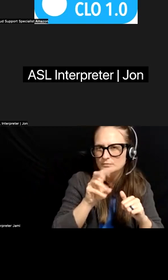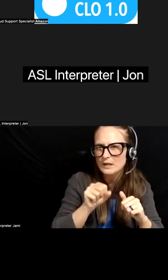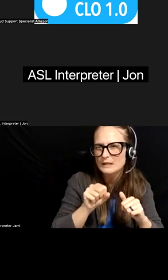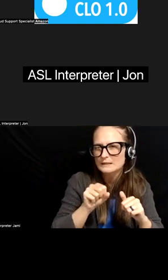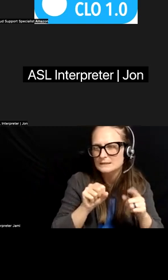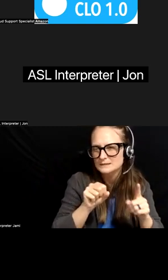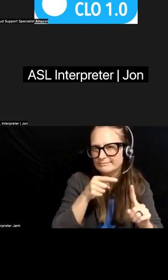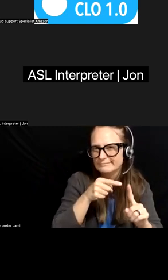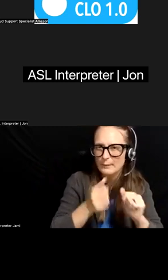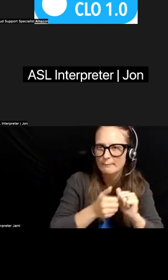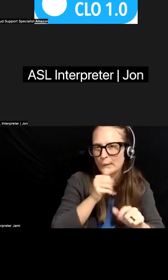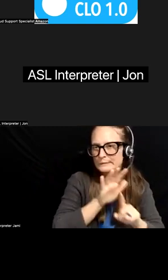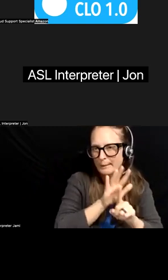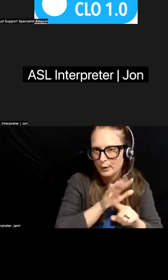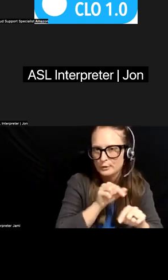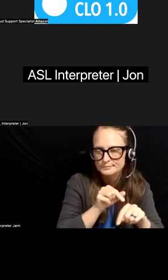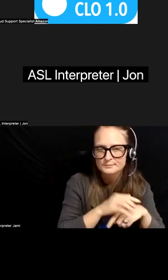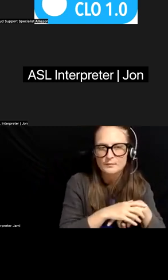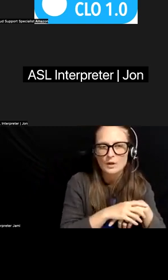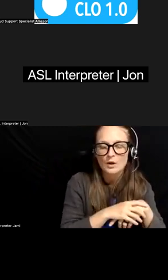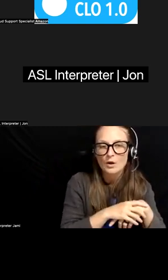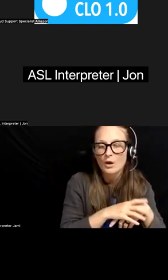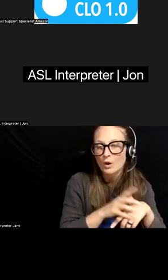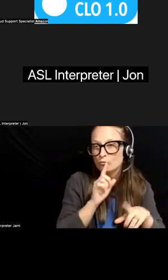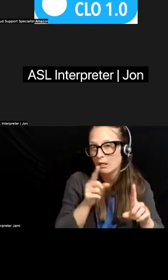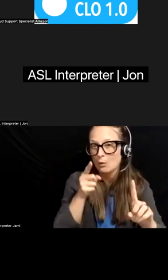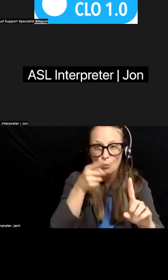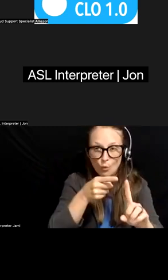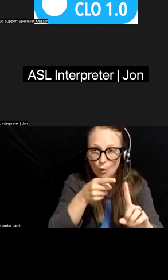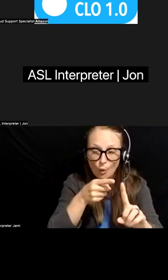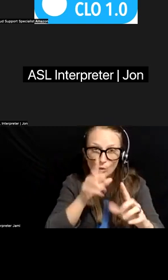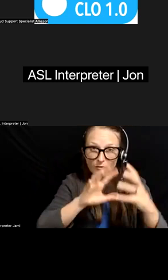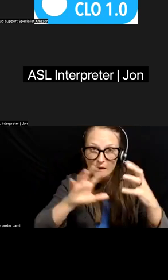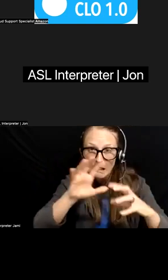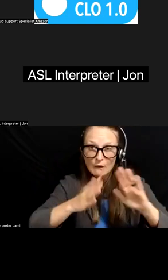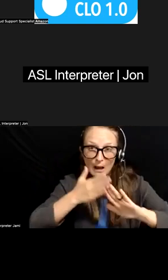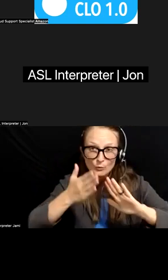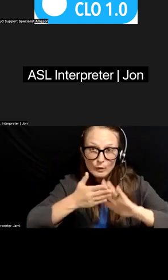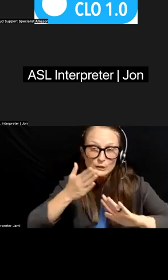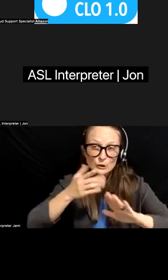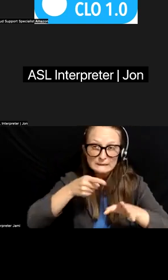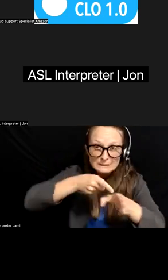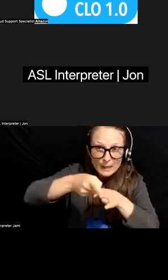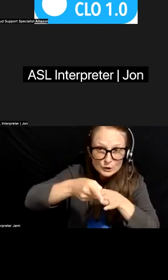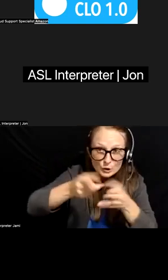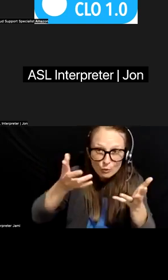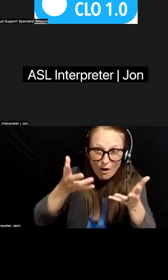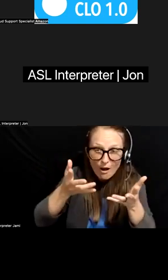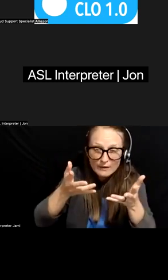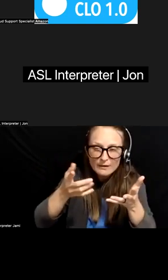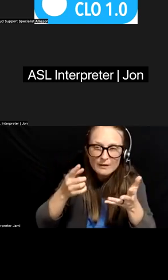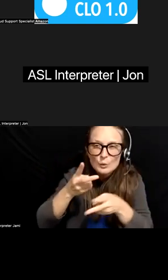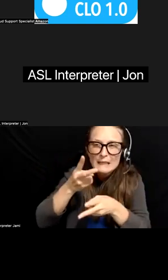Ultimately, the goal of cloud operations specialists is to keep the costs